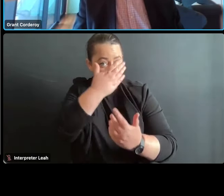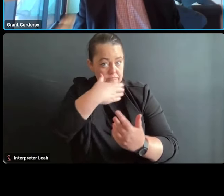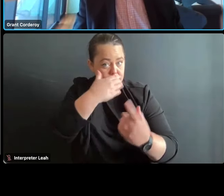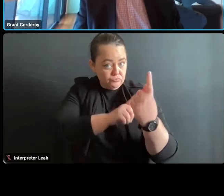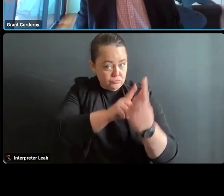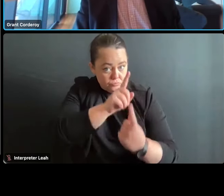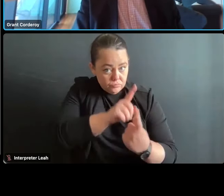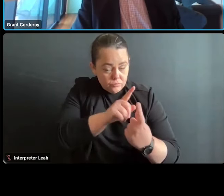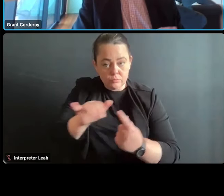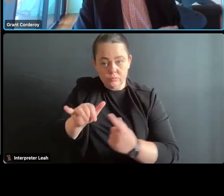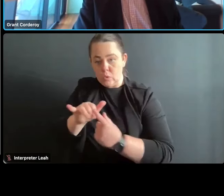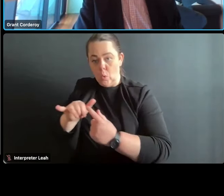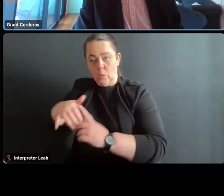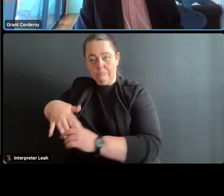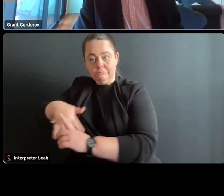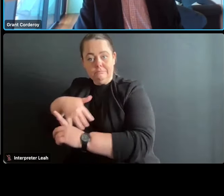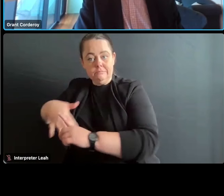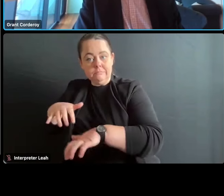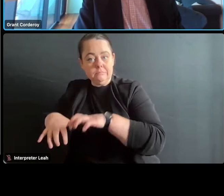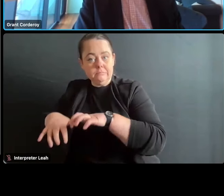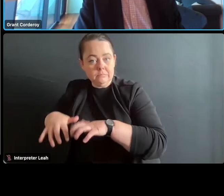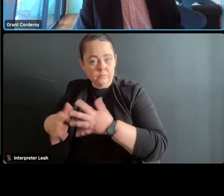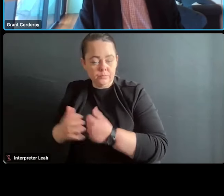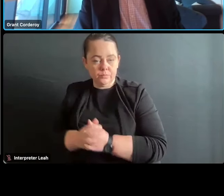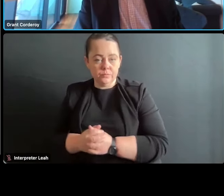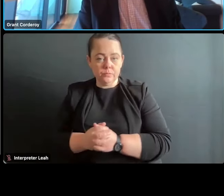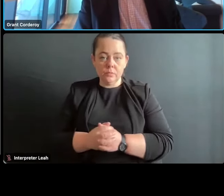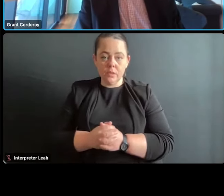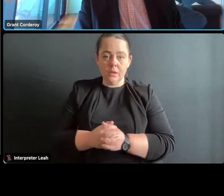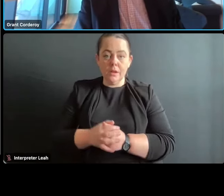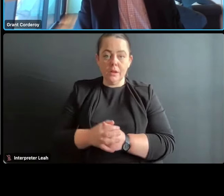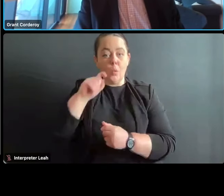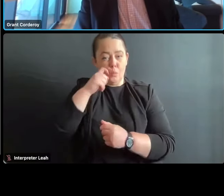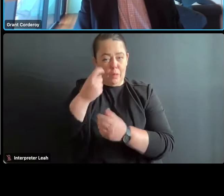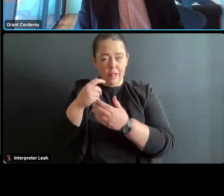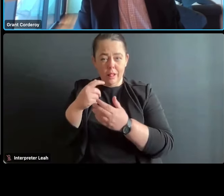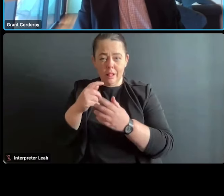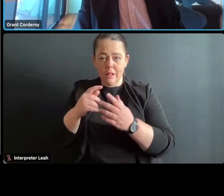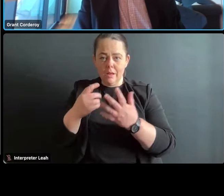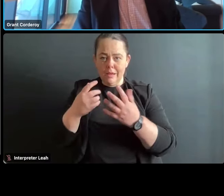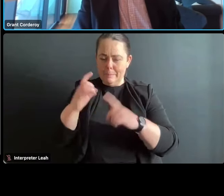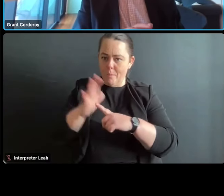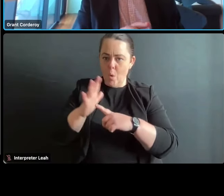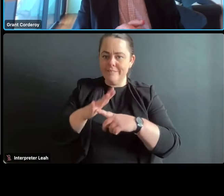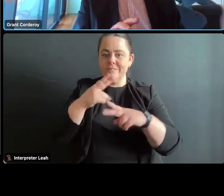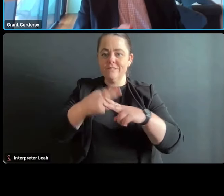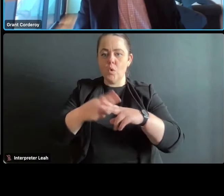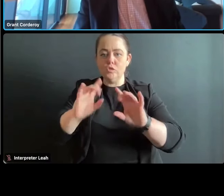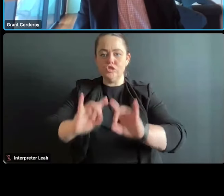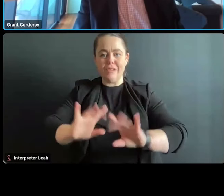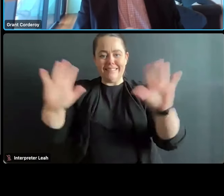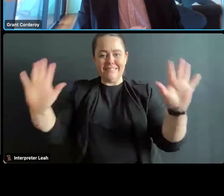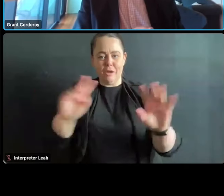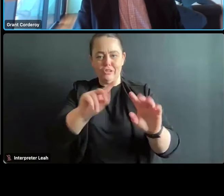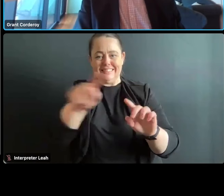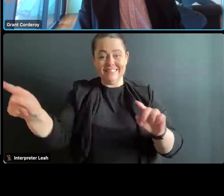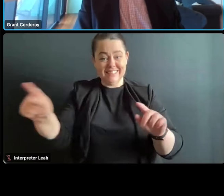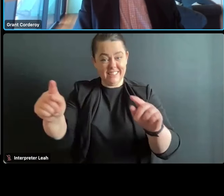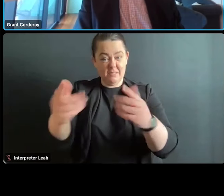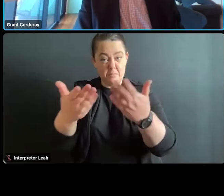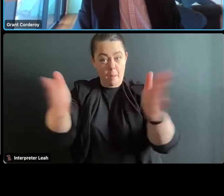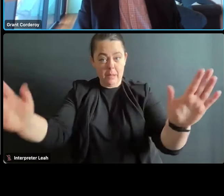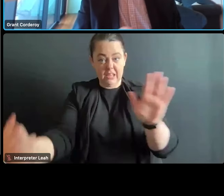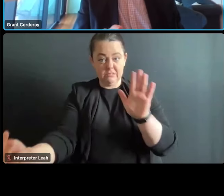see what care you're having and your transparency. And transparency is a very important area for, I guess, the public and